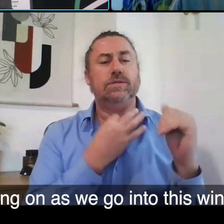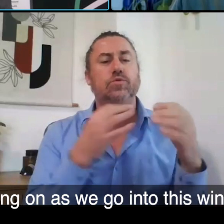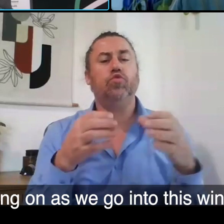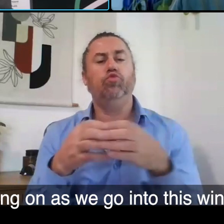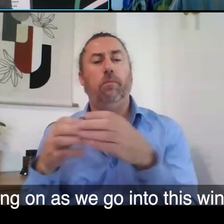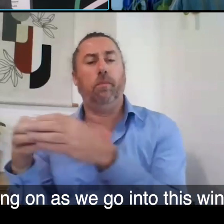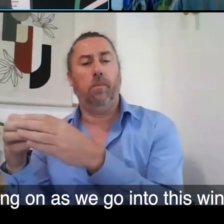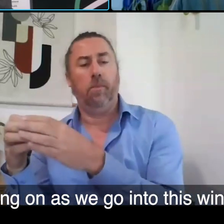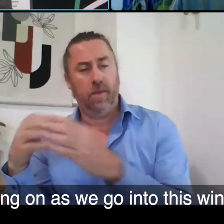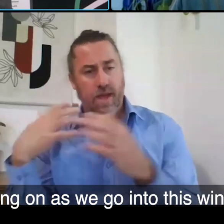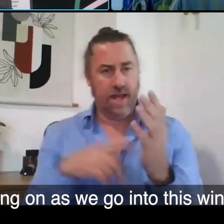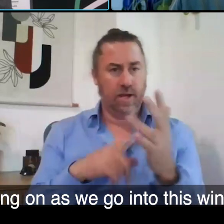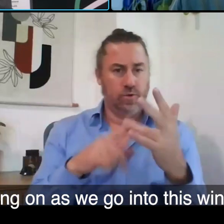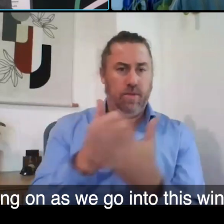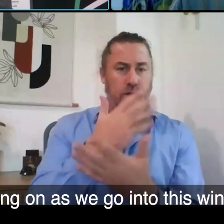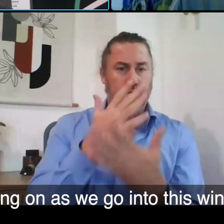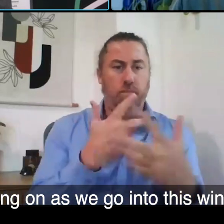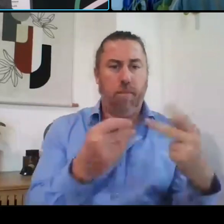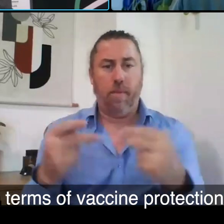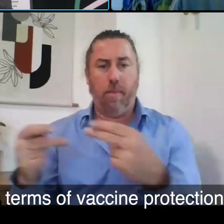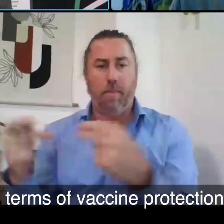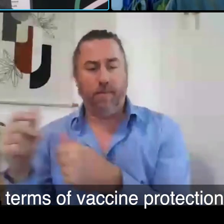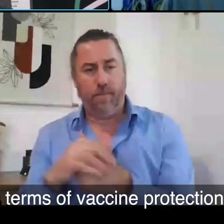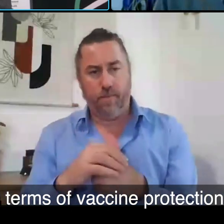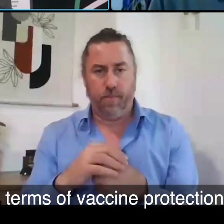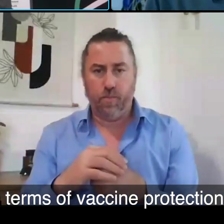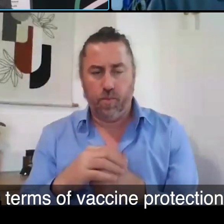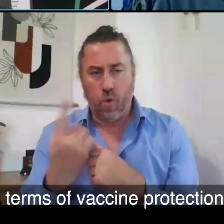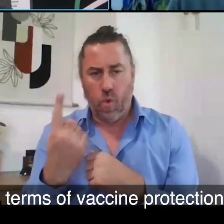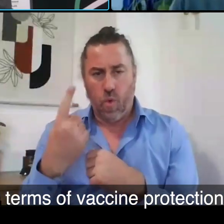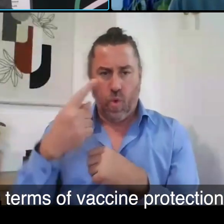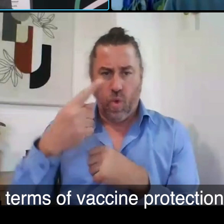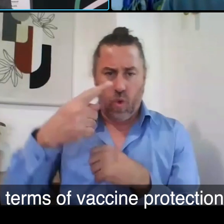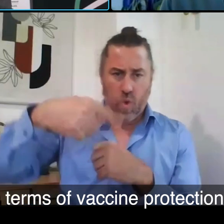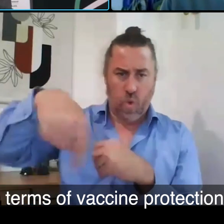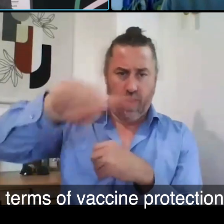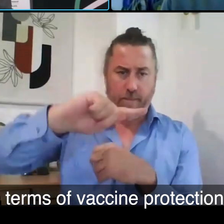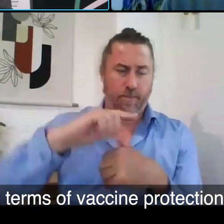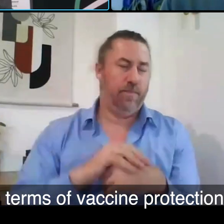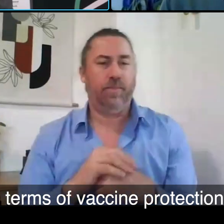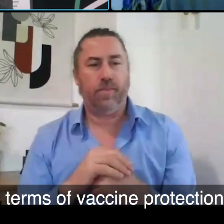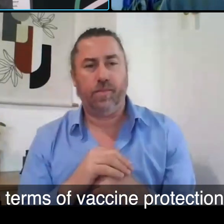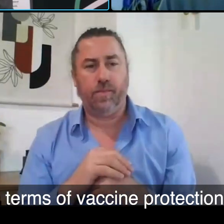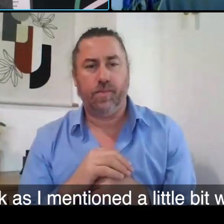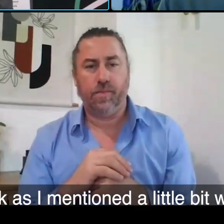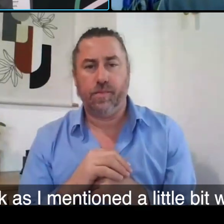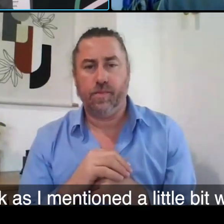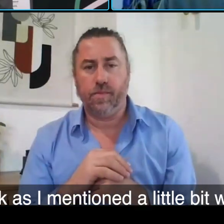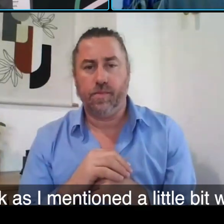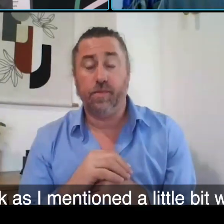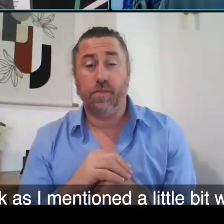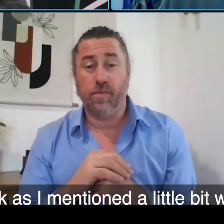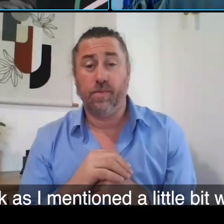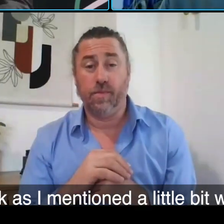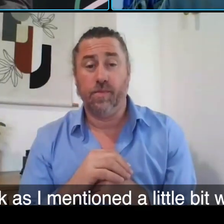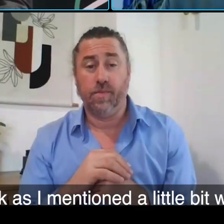clinicians to be concentrating on as we go into this winter season in terms of vaccine protection? Yeah, so it's